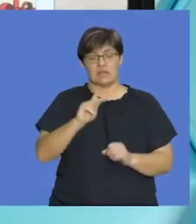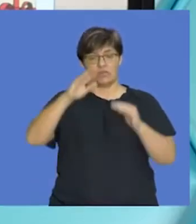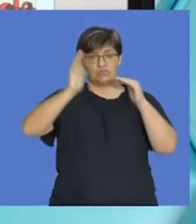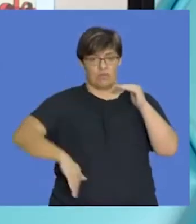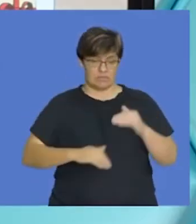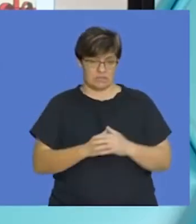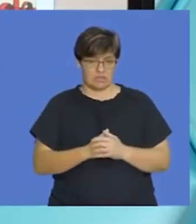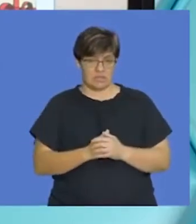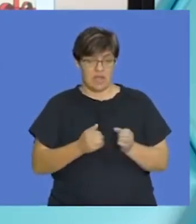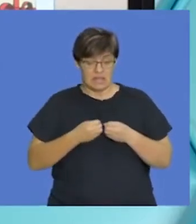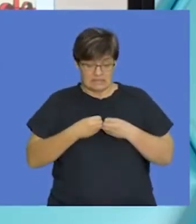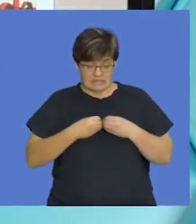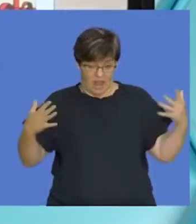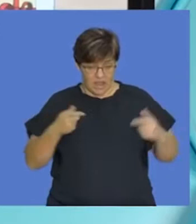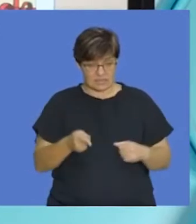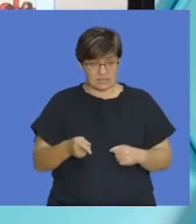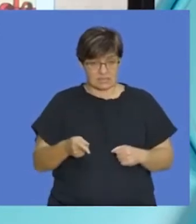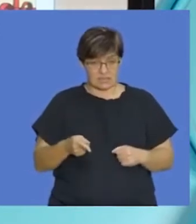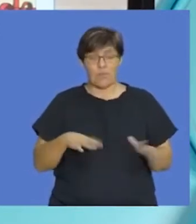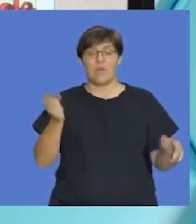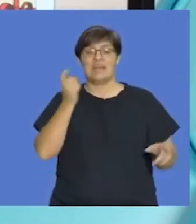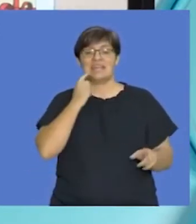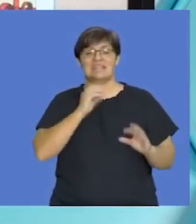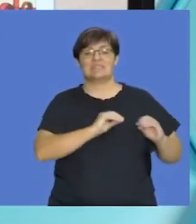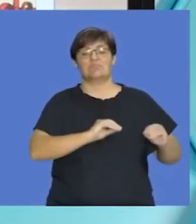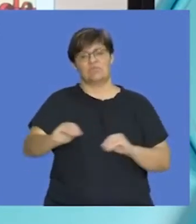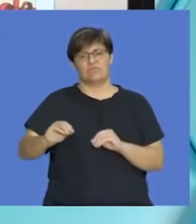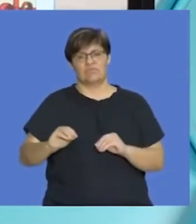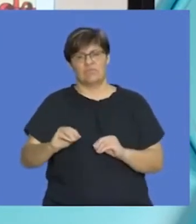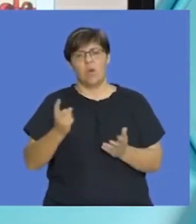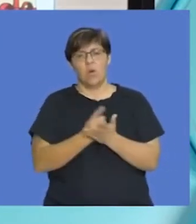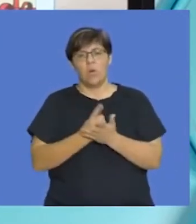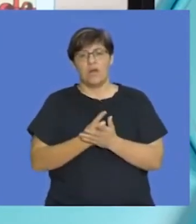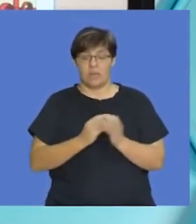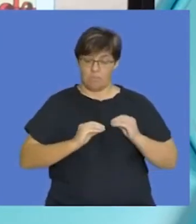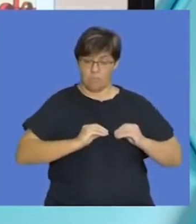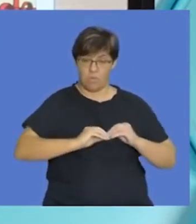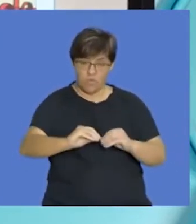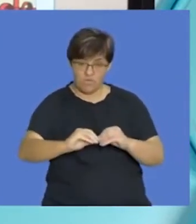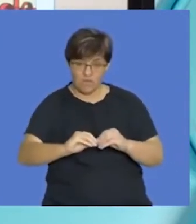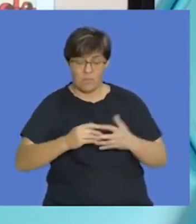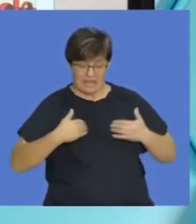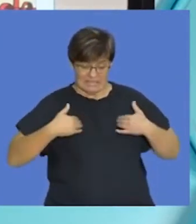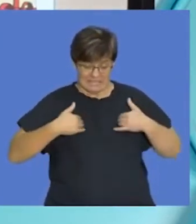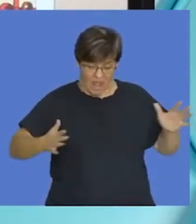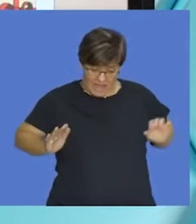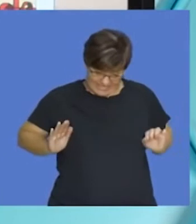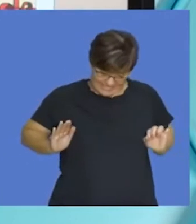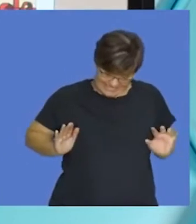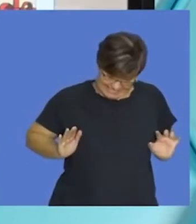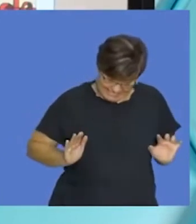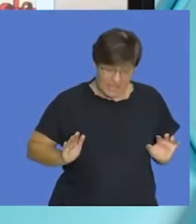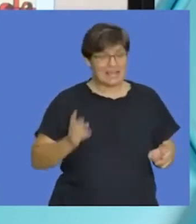the concept of once it starts, it's easier to move. It's always easier to keep something moving than to start it